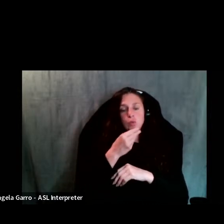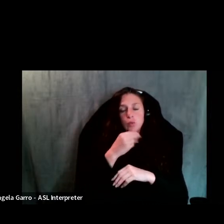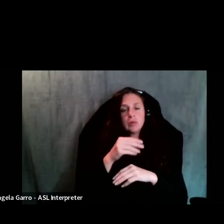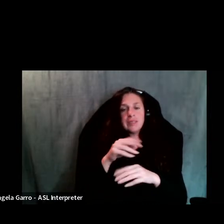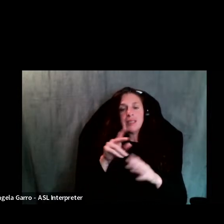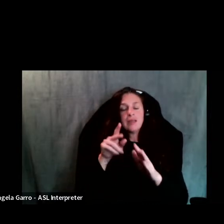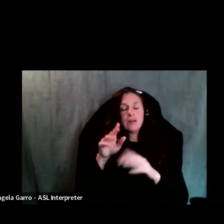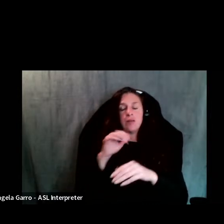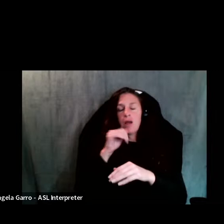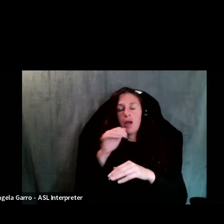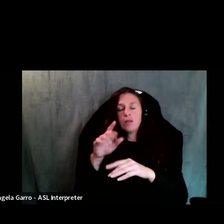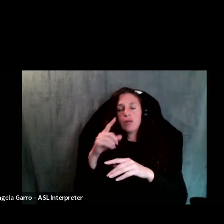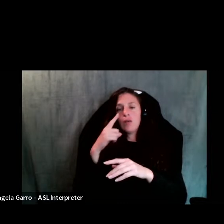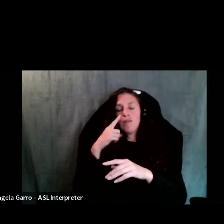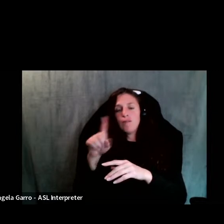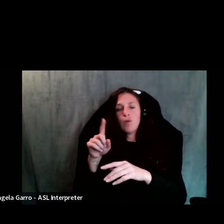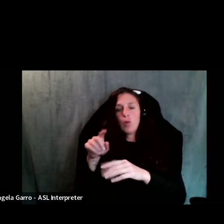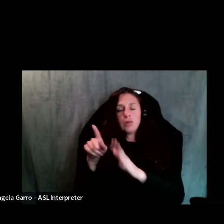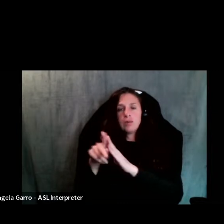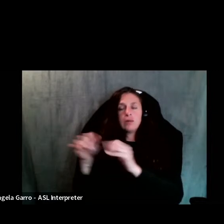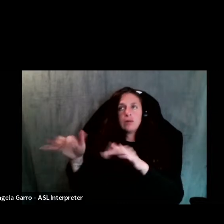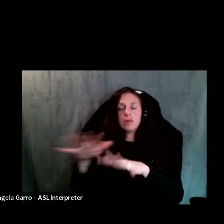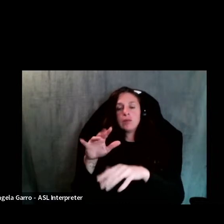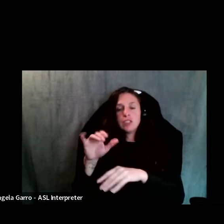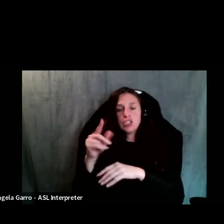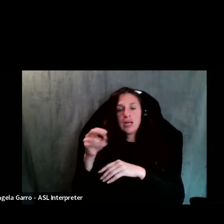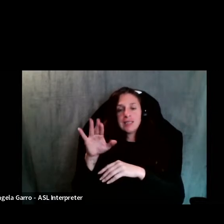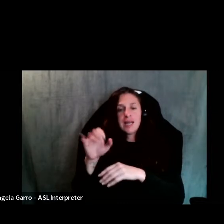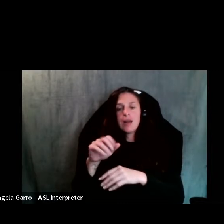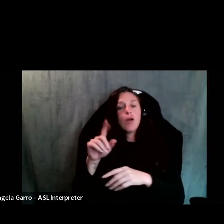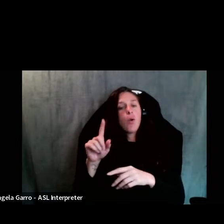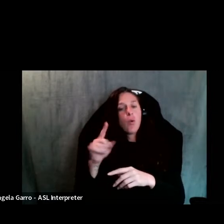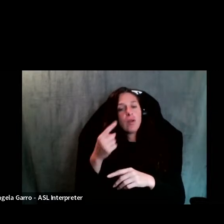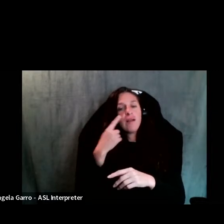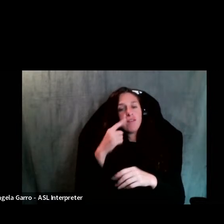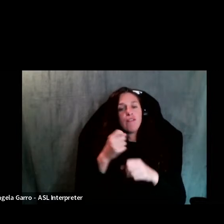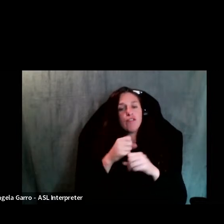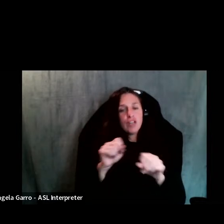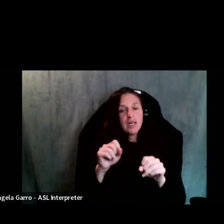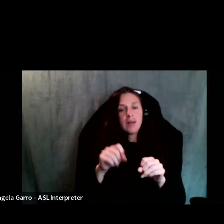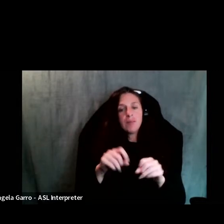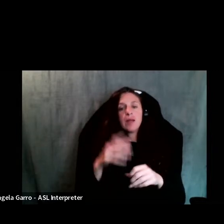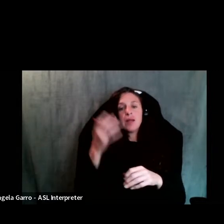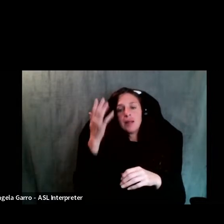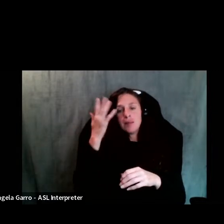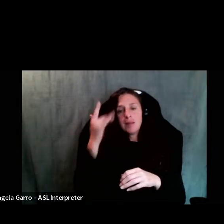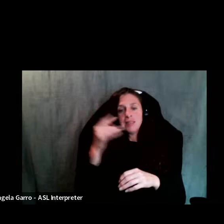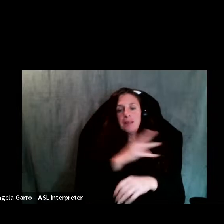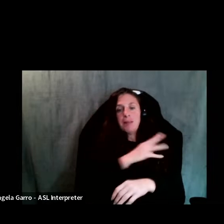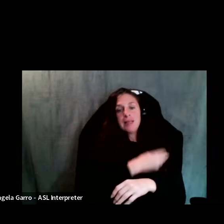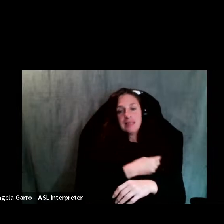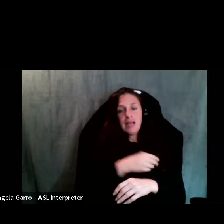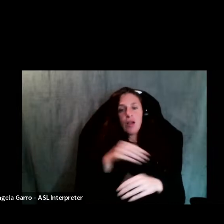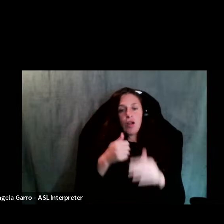genocide. It's always been a call for freedom, because Palestinians are always under apartheid. Since 1948, they have been